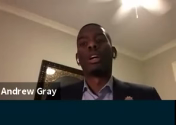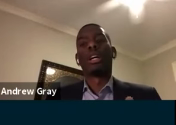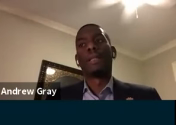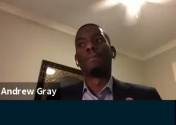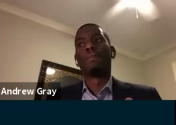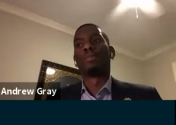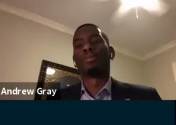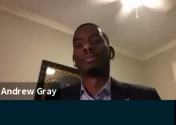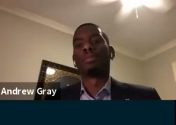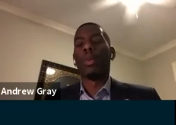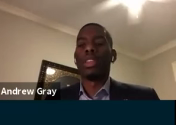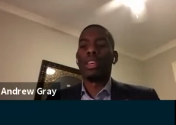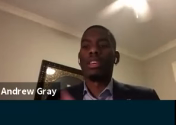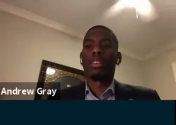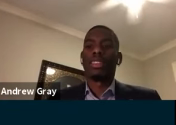So